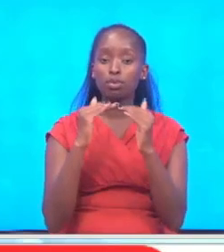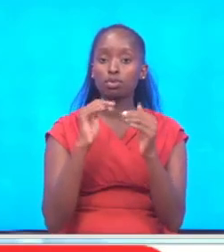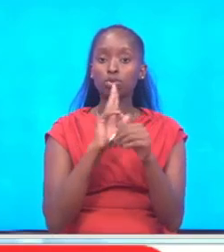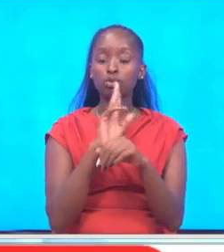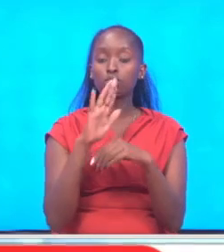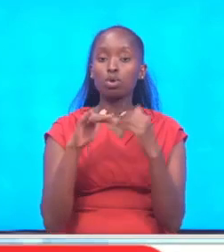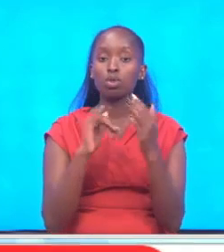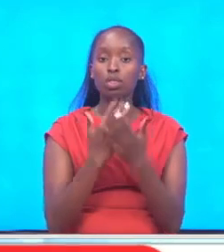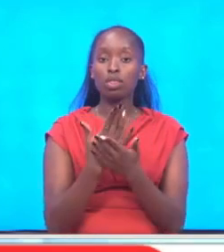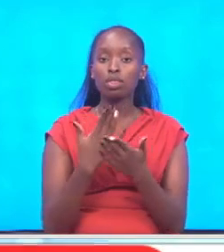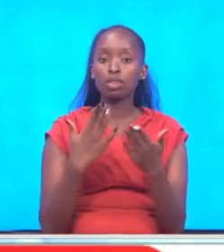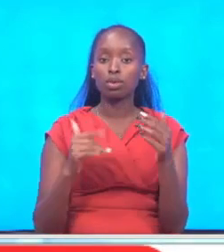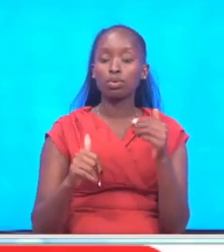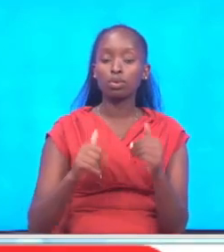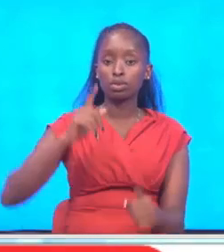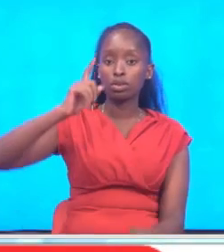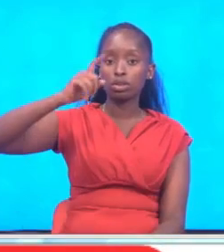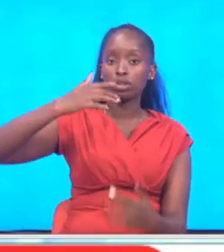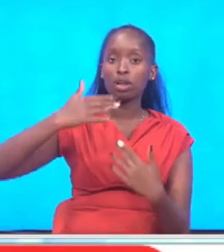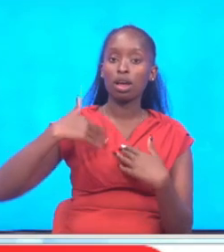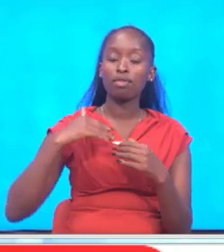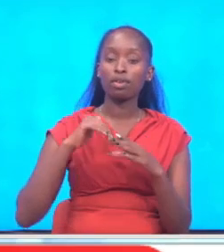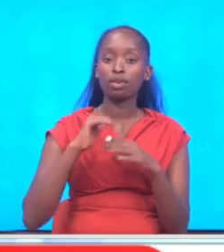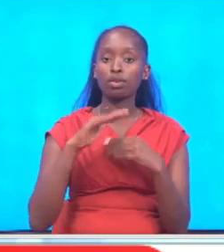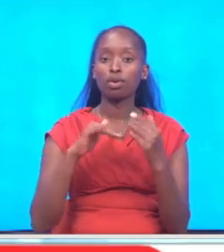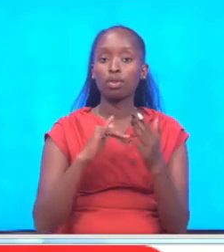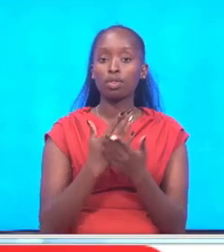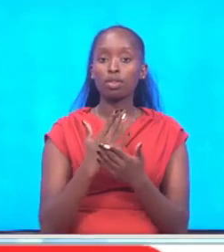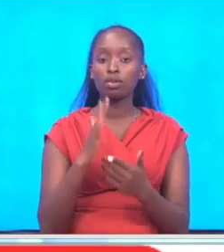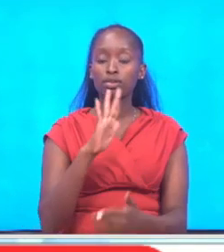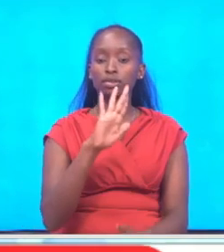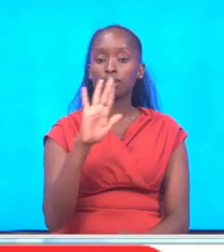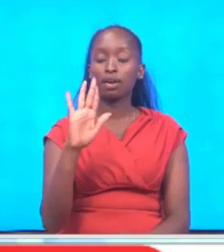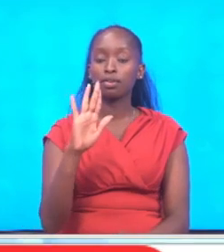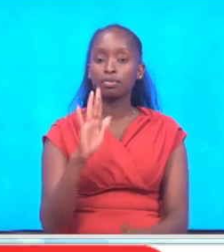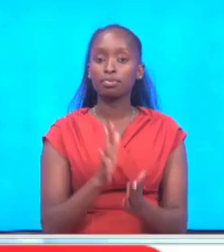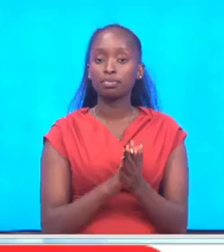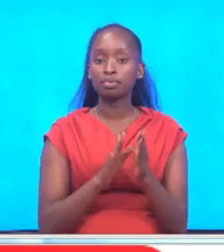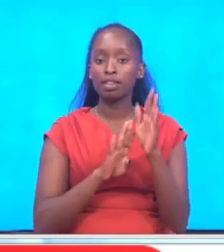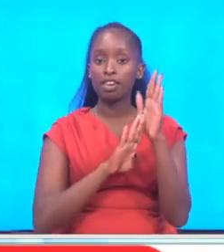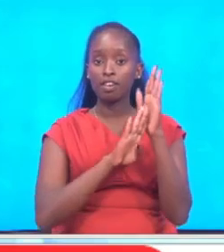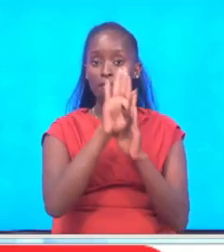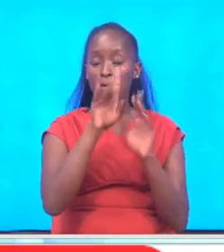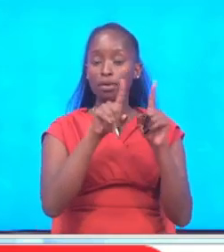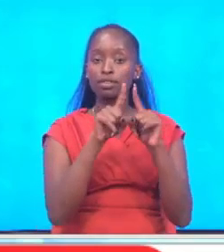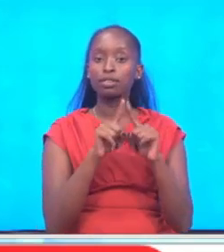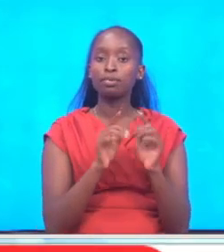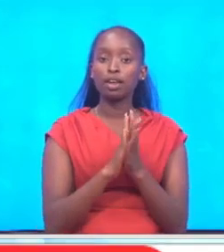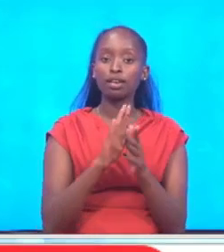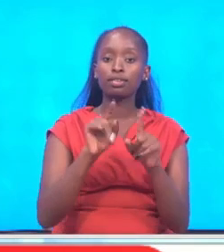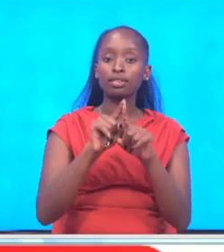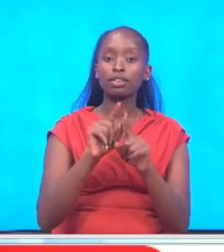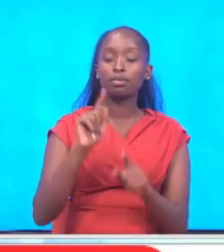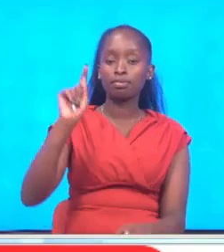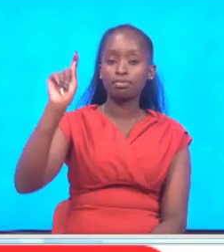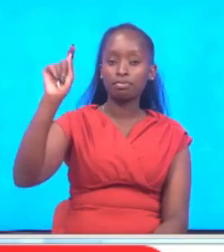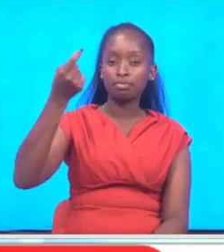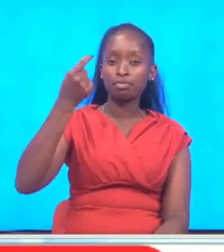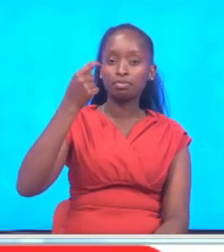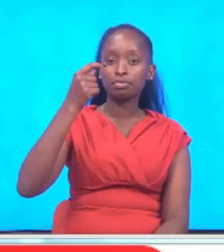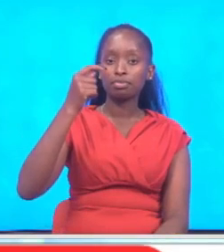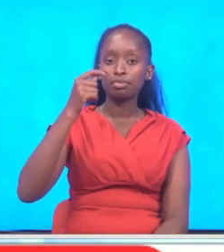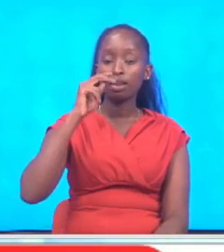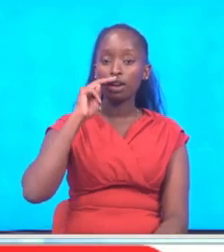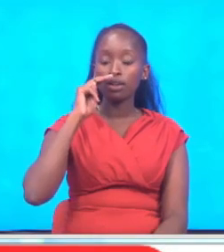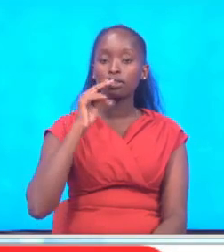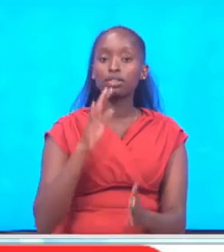not struggling, but it's still growing and developing. And Kenya, Nigeria and South Africa fall into